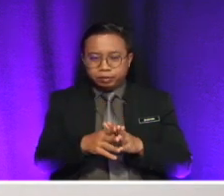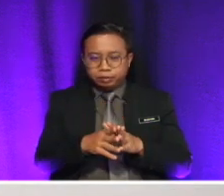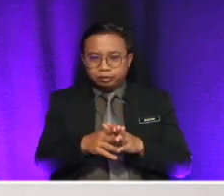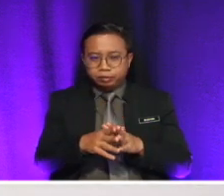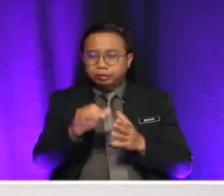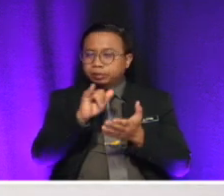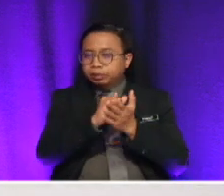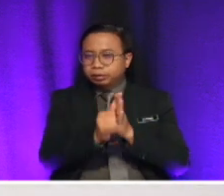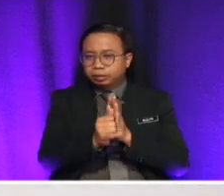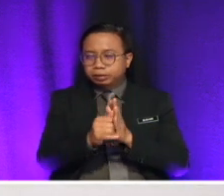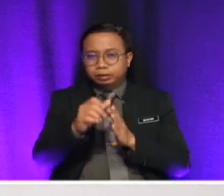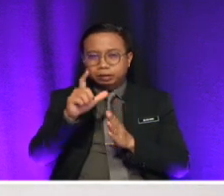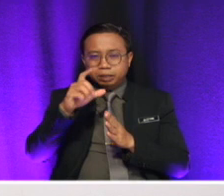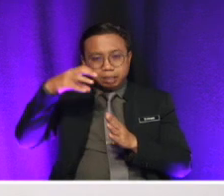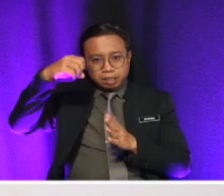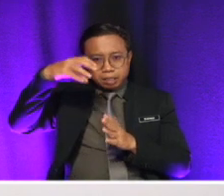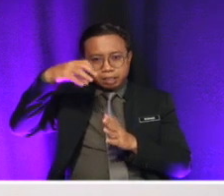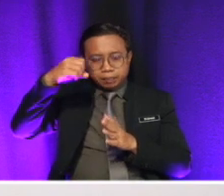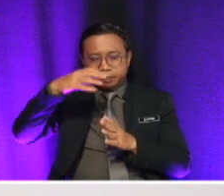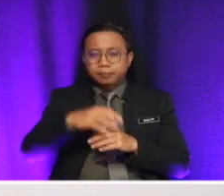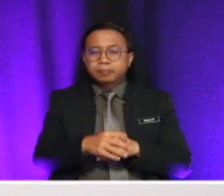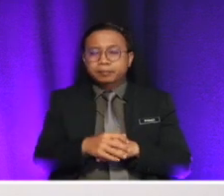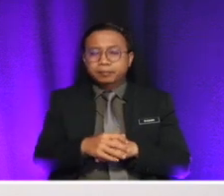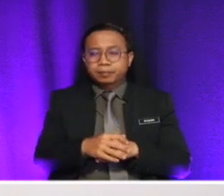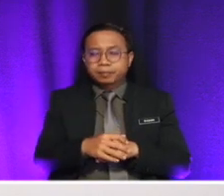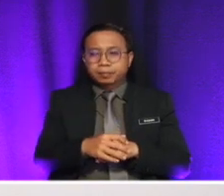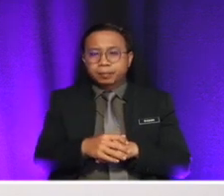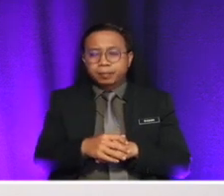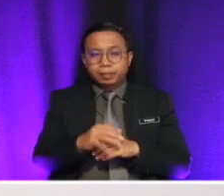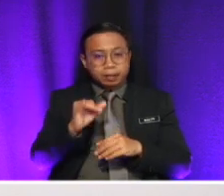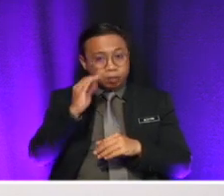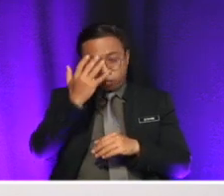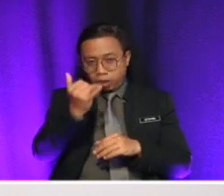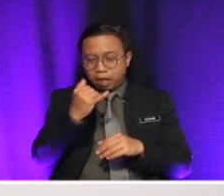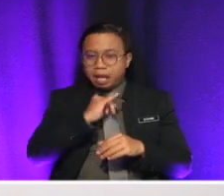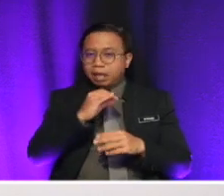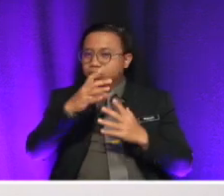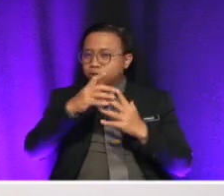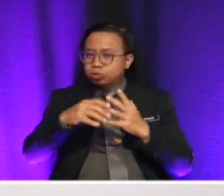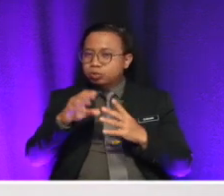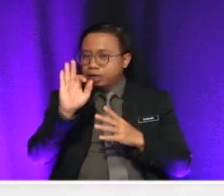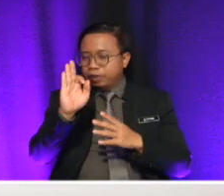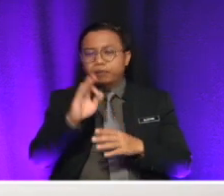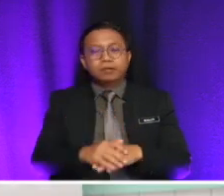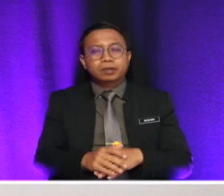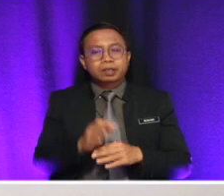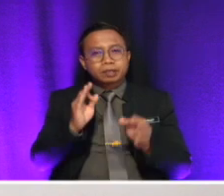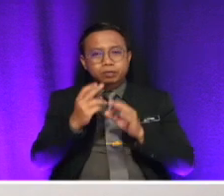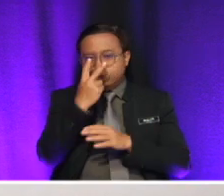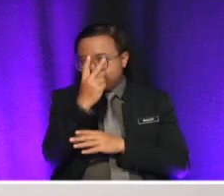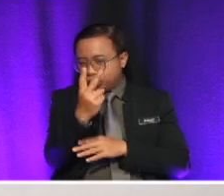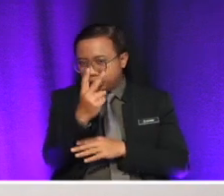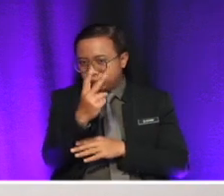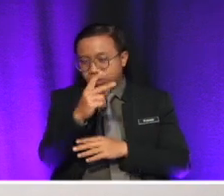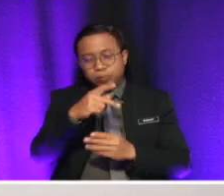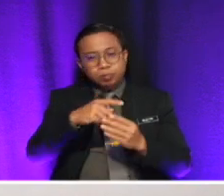of these lamps can be charged from a single socket. Okay. That's why I choose F. All right, thank you, Rowena. So meaning to say, if you see there is a